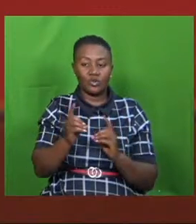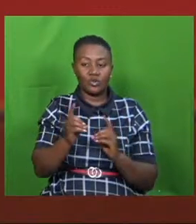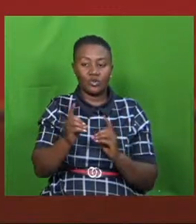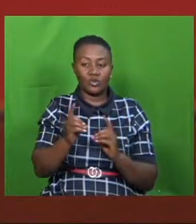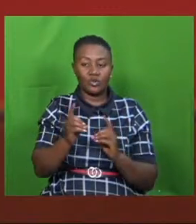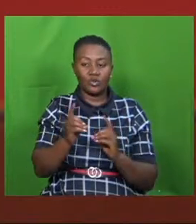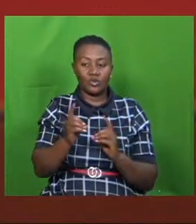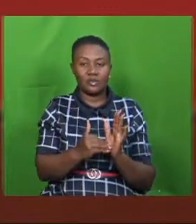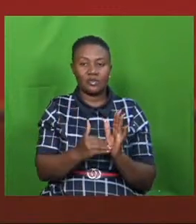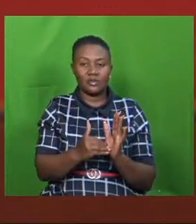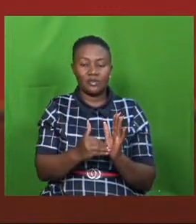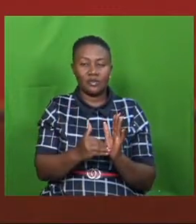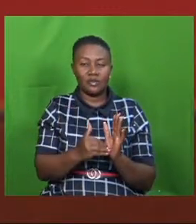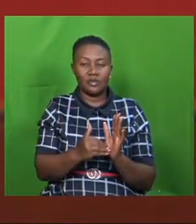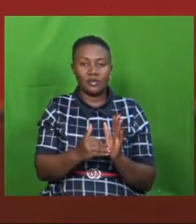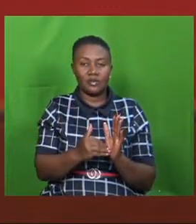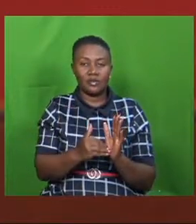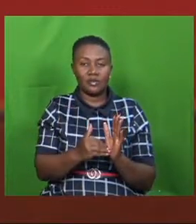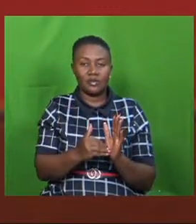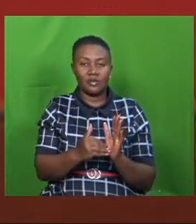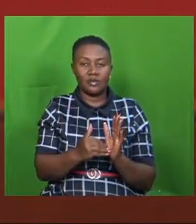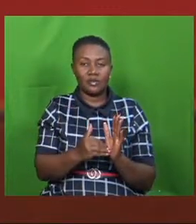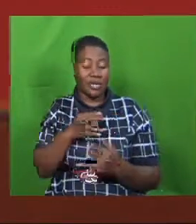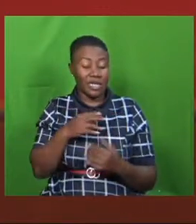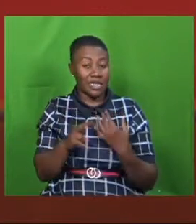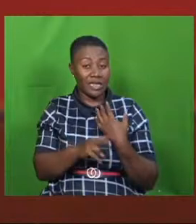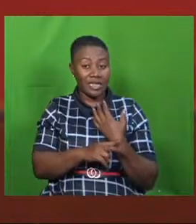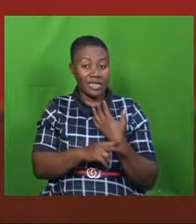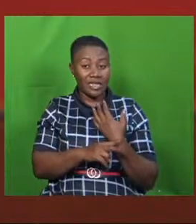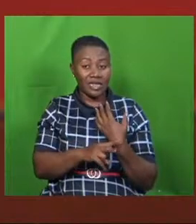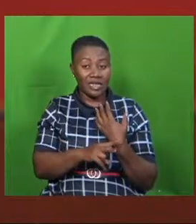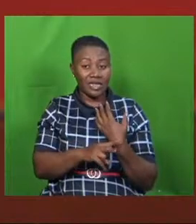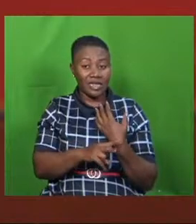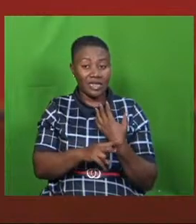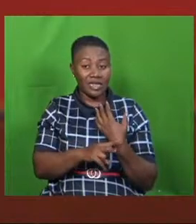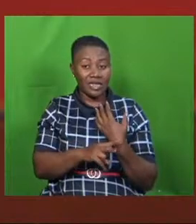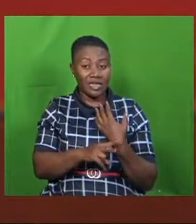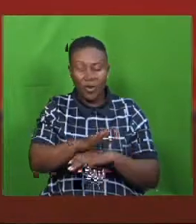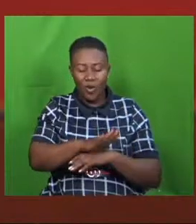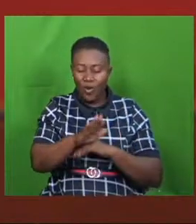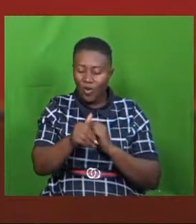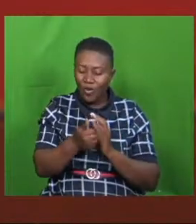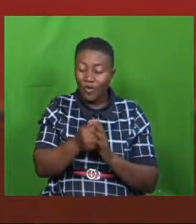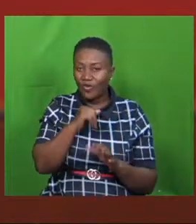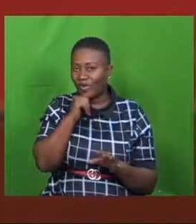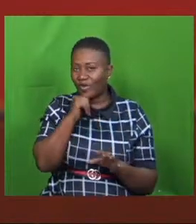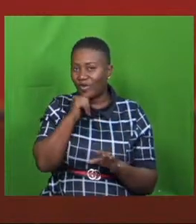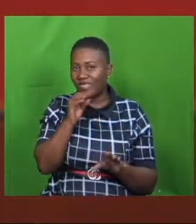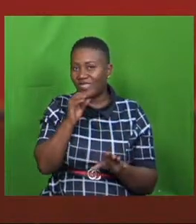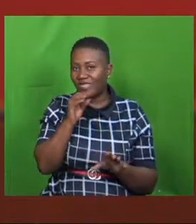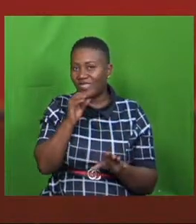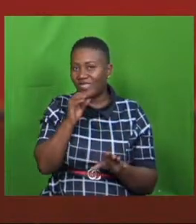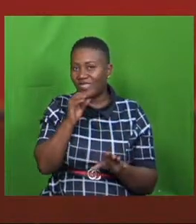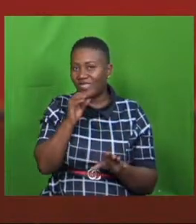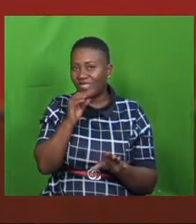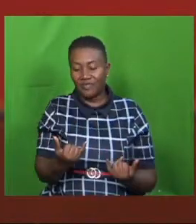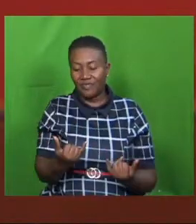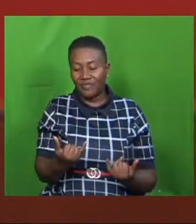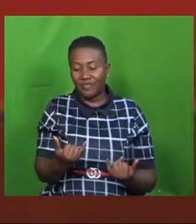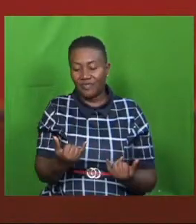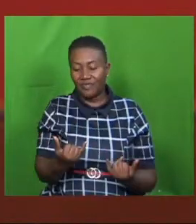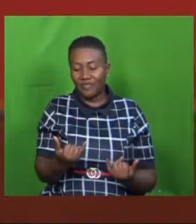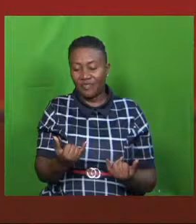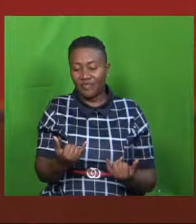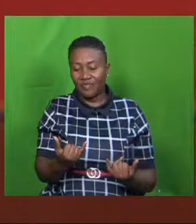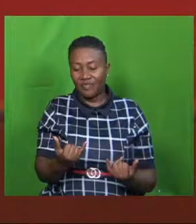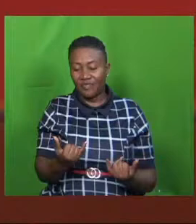attention to. My deputy speakers are not present now in the House. The first is going to chair